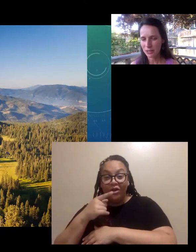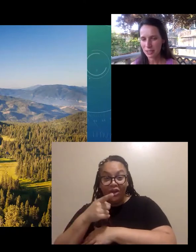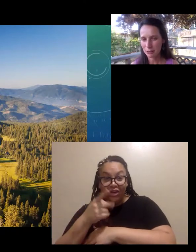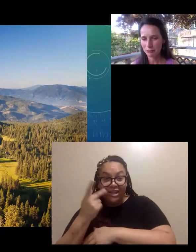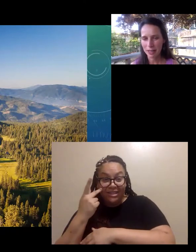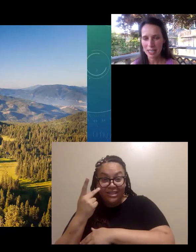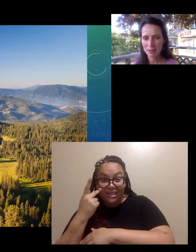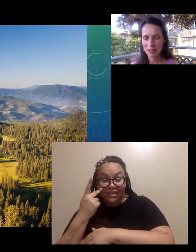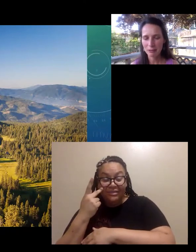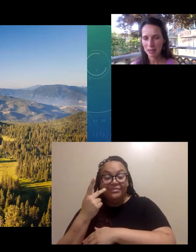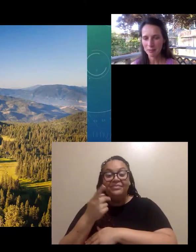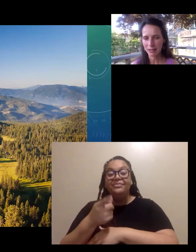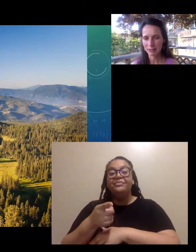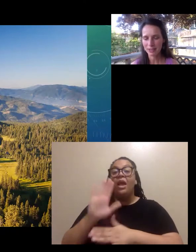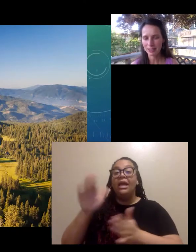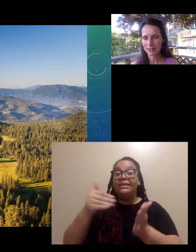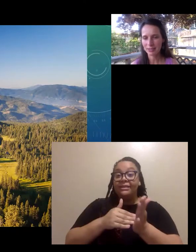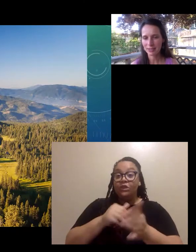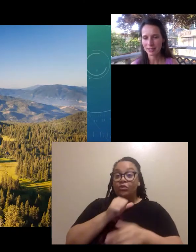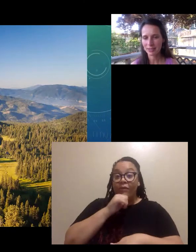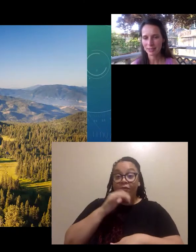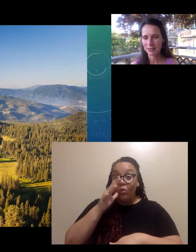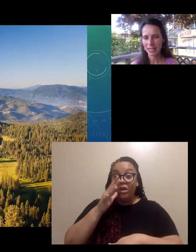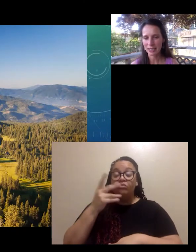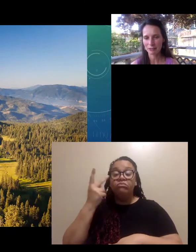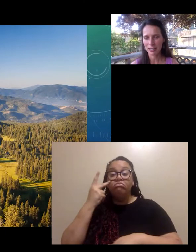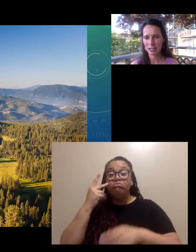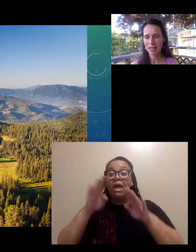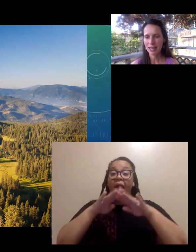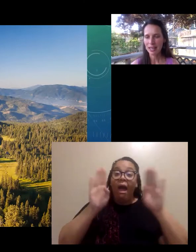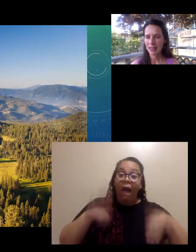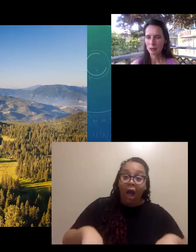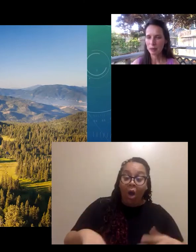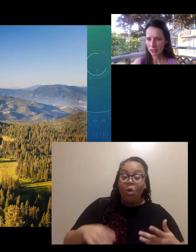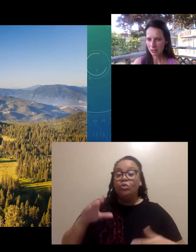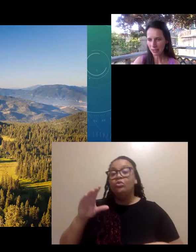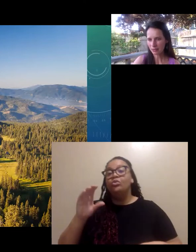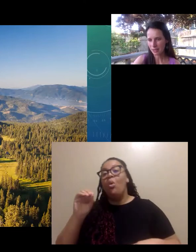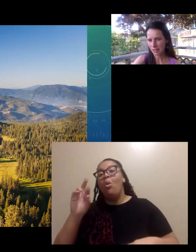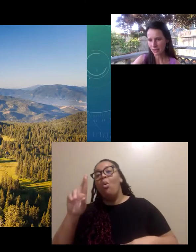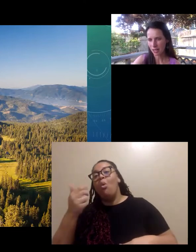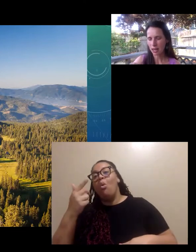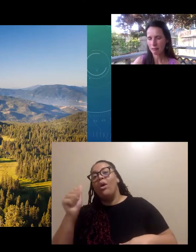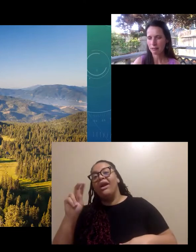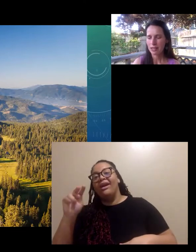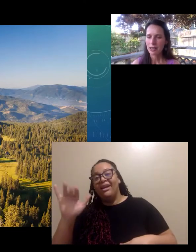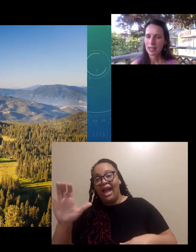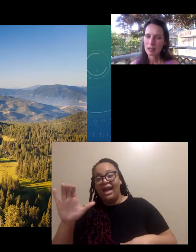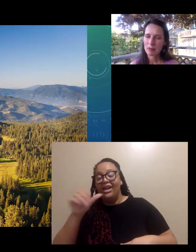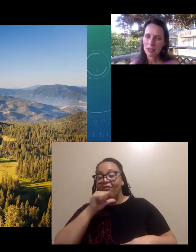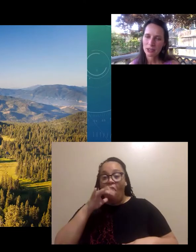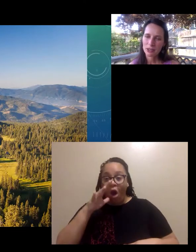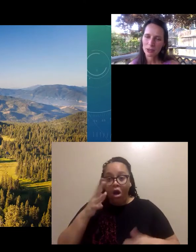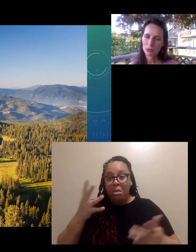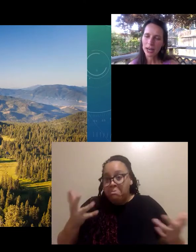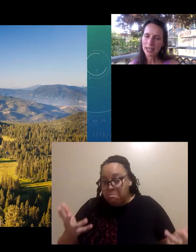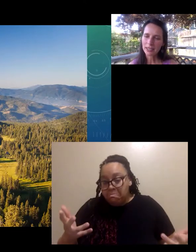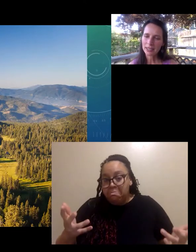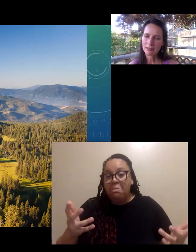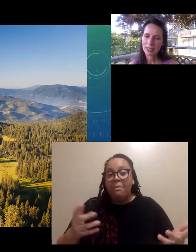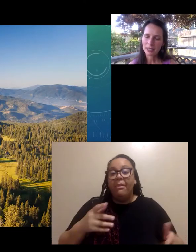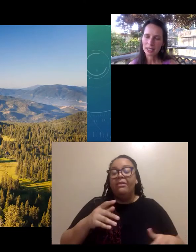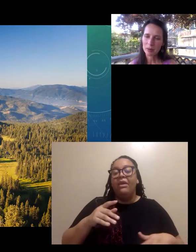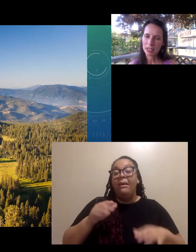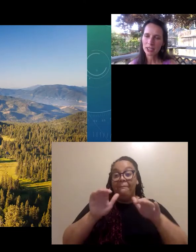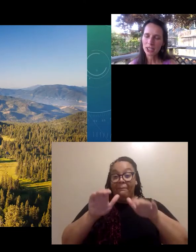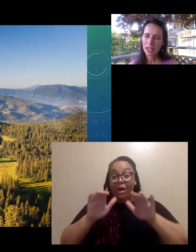the ranch, really the farm and the farmhouse and, uh, the organic farm and the burial ground is actually off, um, to the right